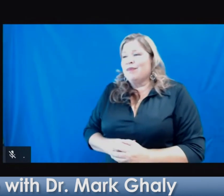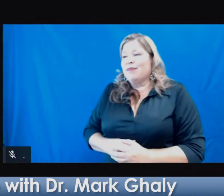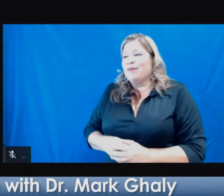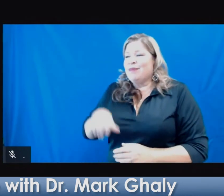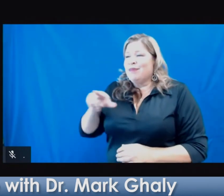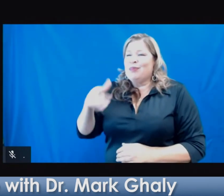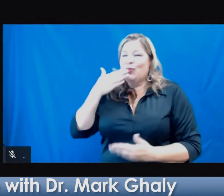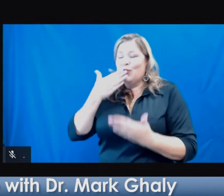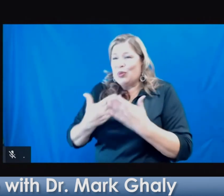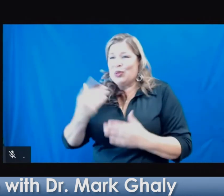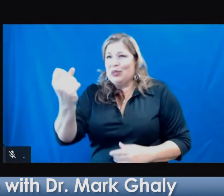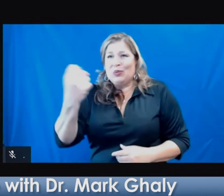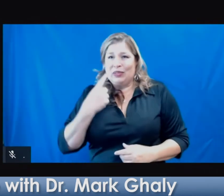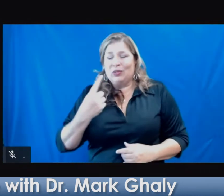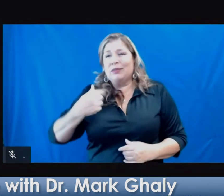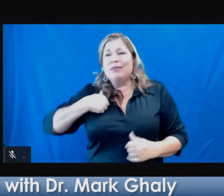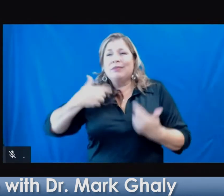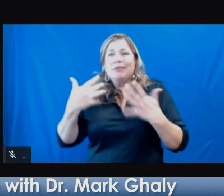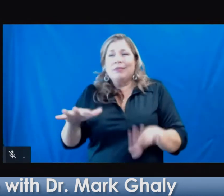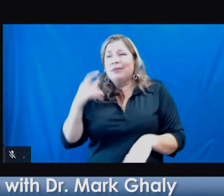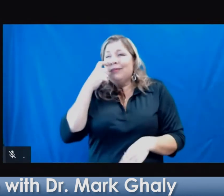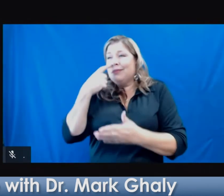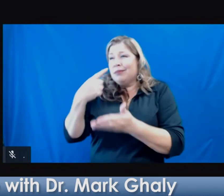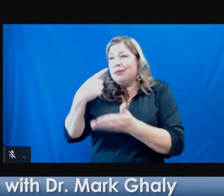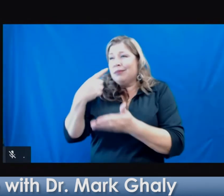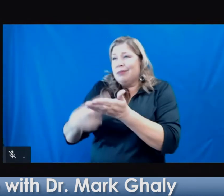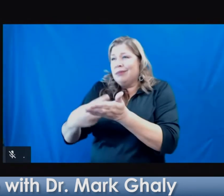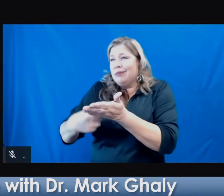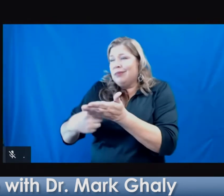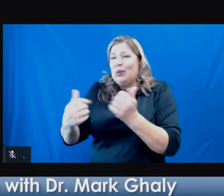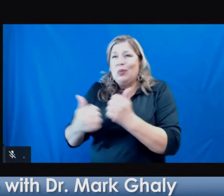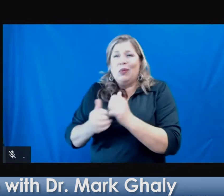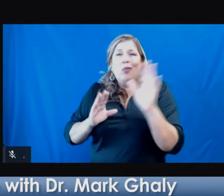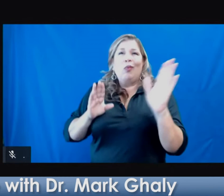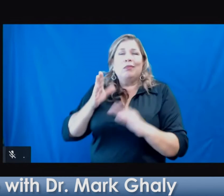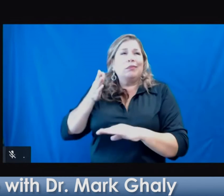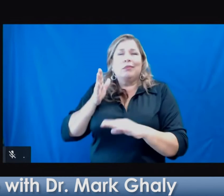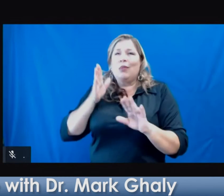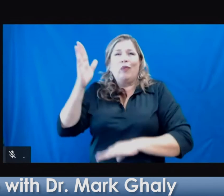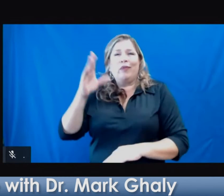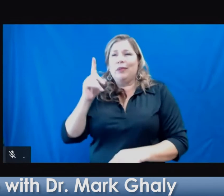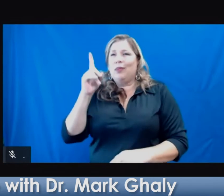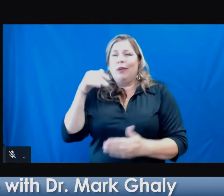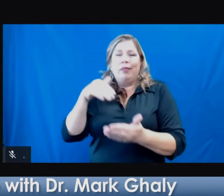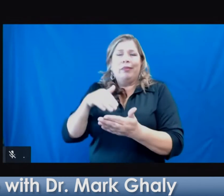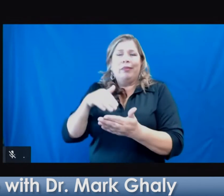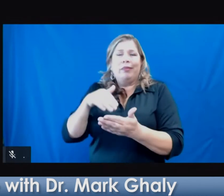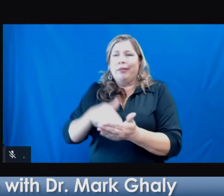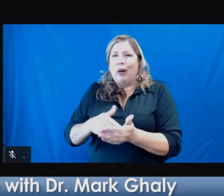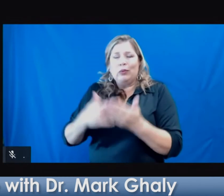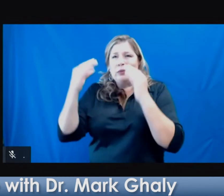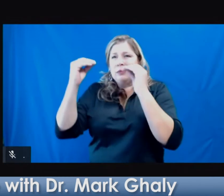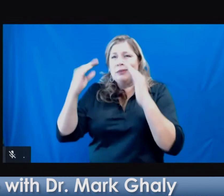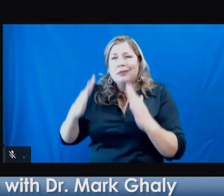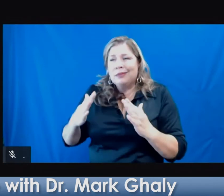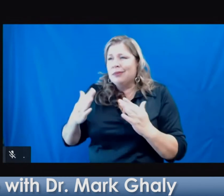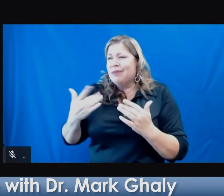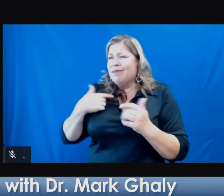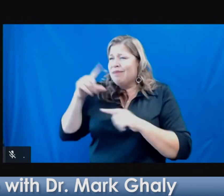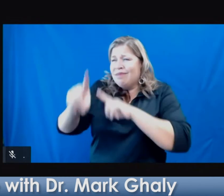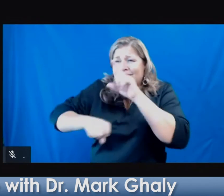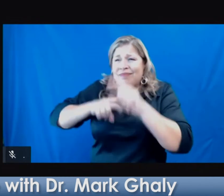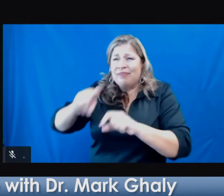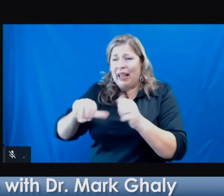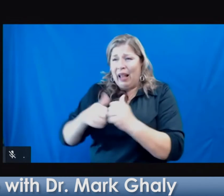to nearly 1,000, could have been over 1,000 of our education leaders about this question and many others about the impact of COVID on